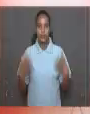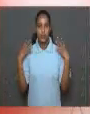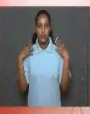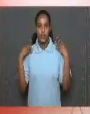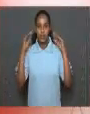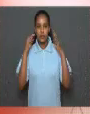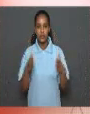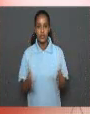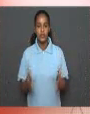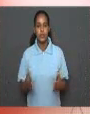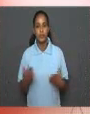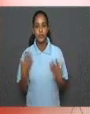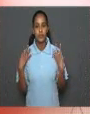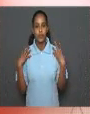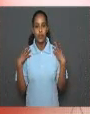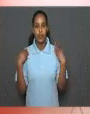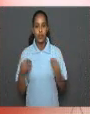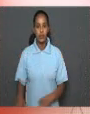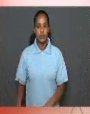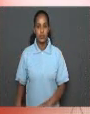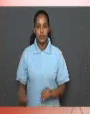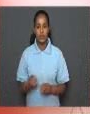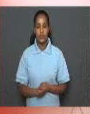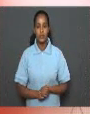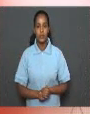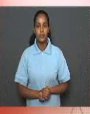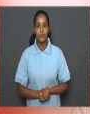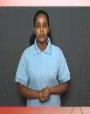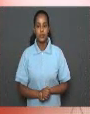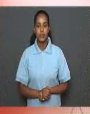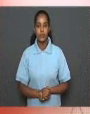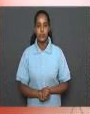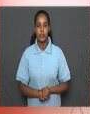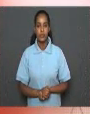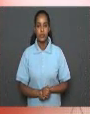Hello, teacher. Hello, students.